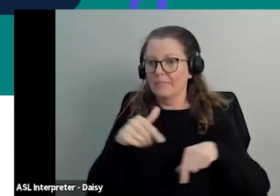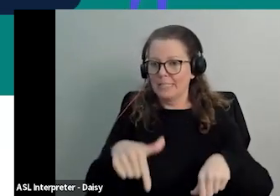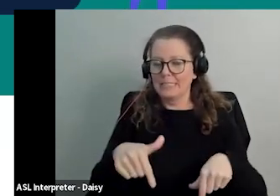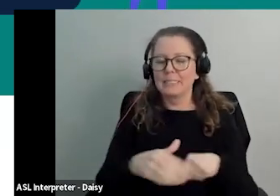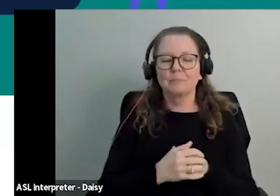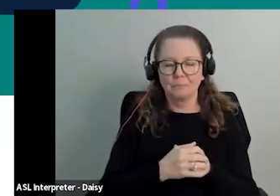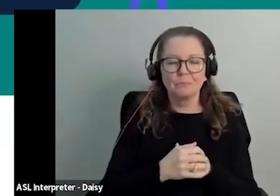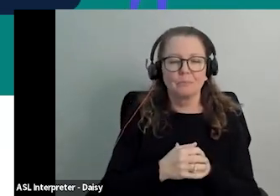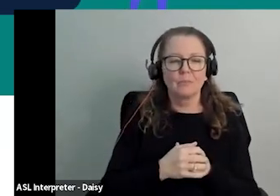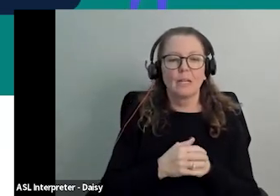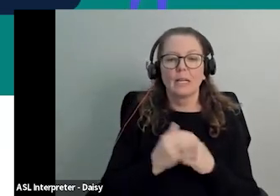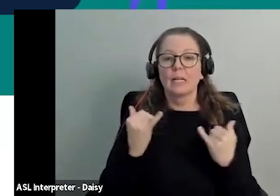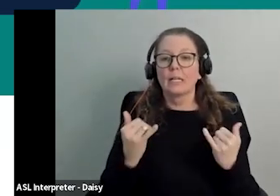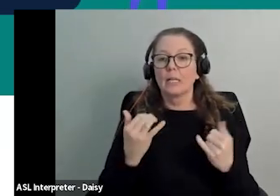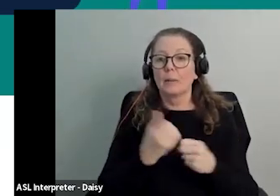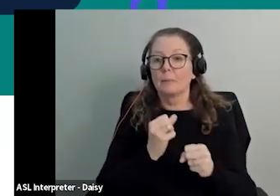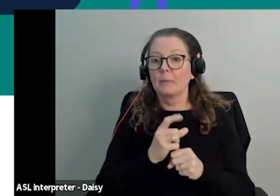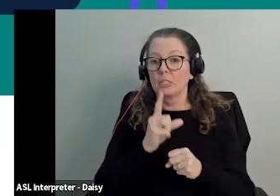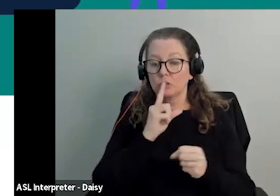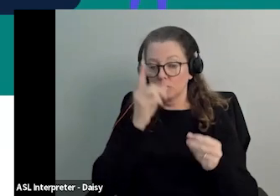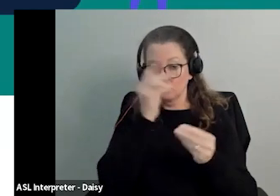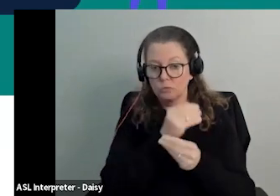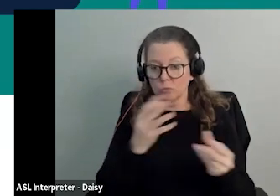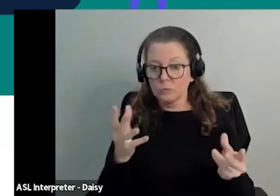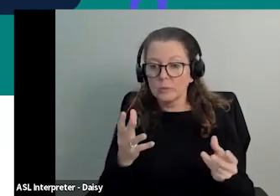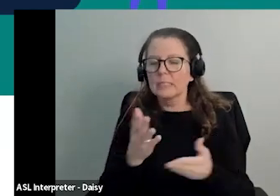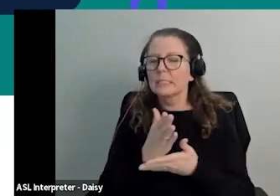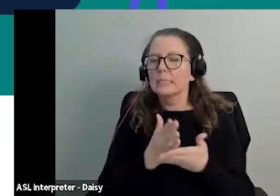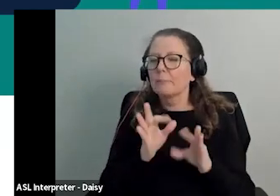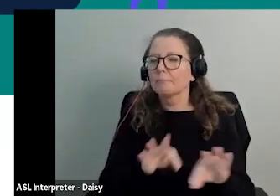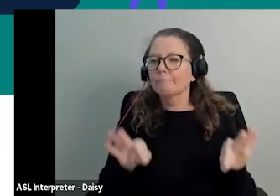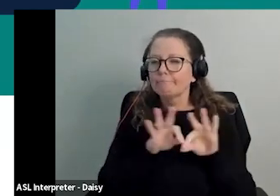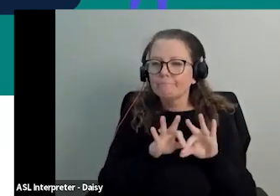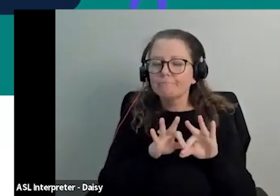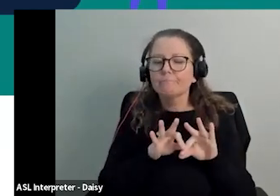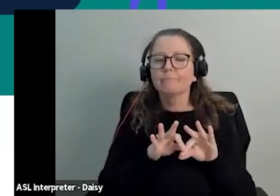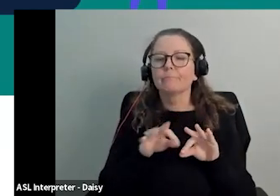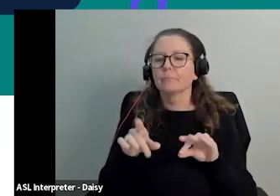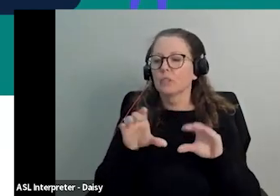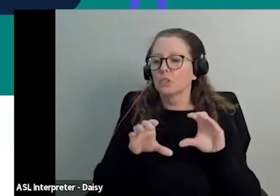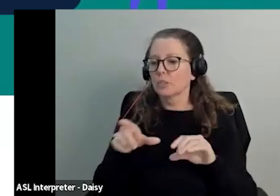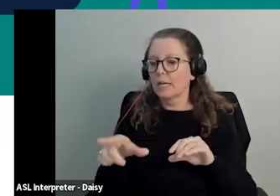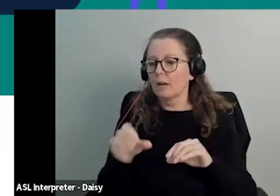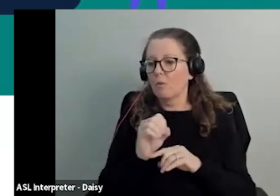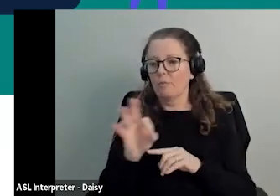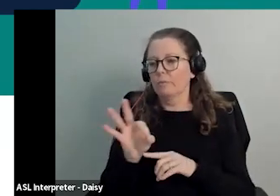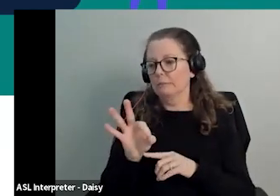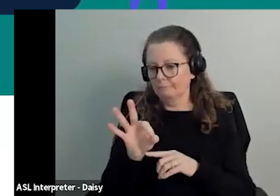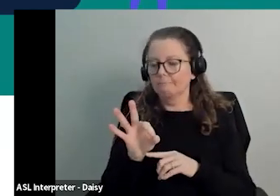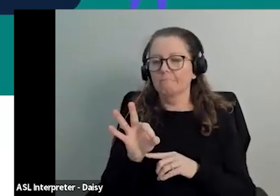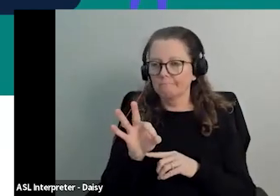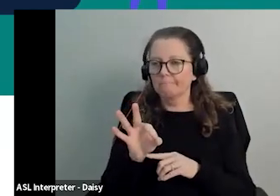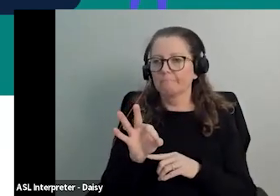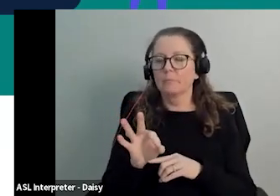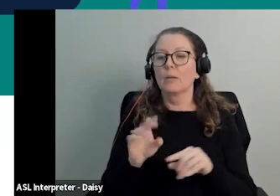Academy. Before we start, I want to make sure you know of a few key items. The chat is currently turned off. However,